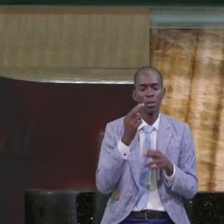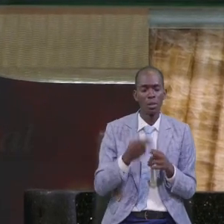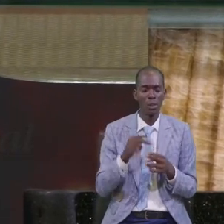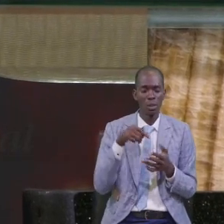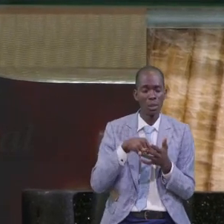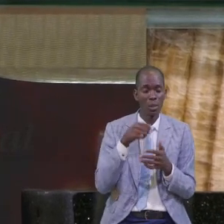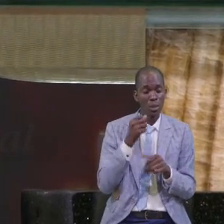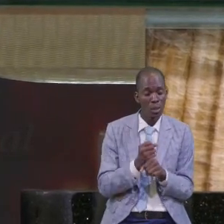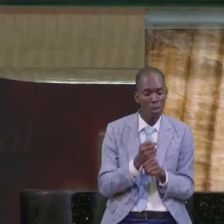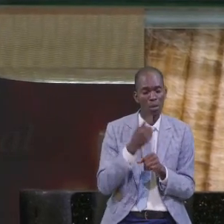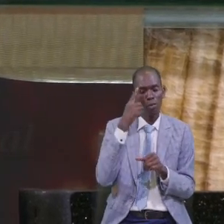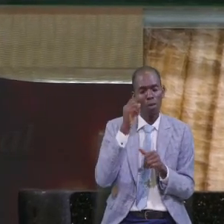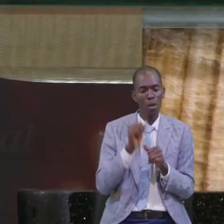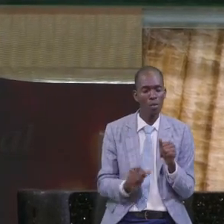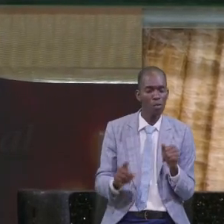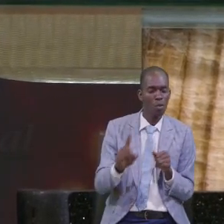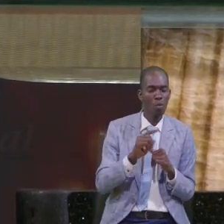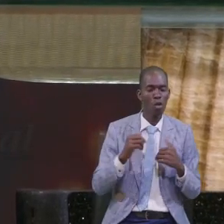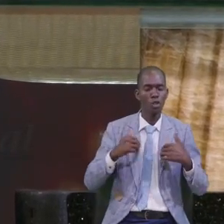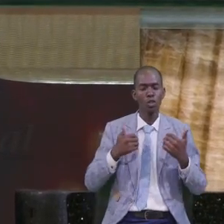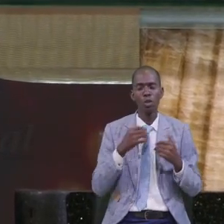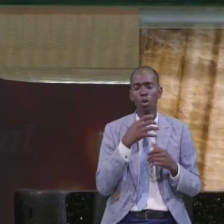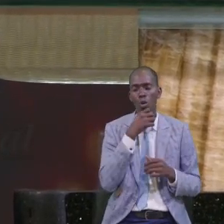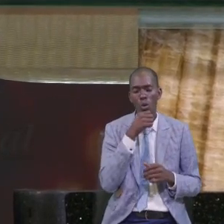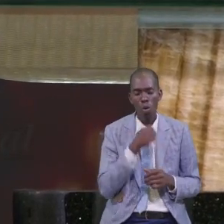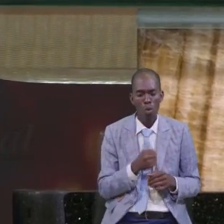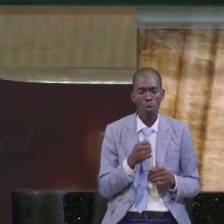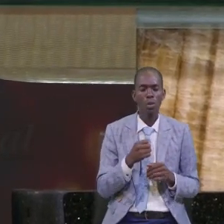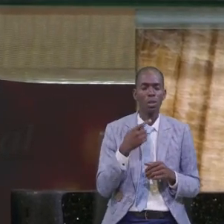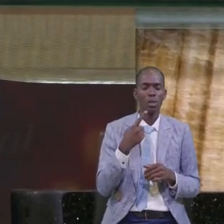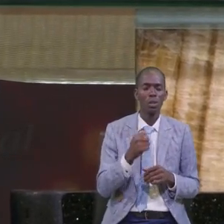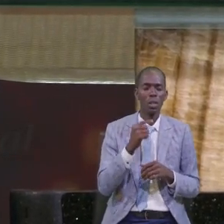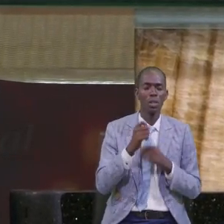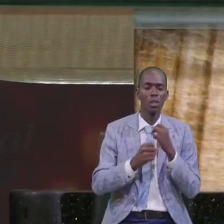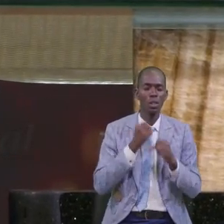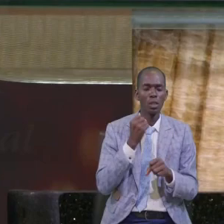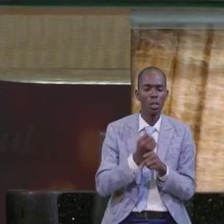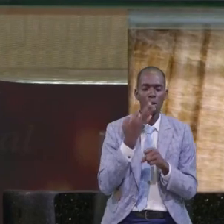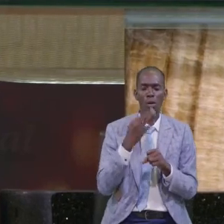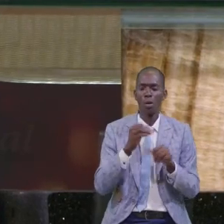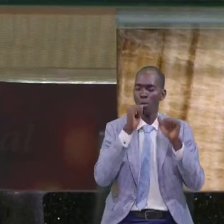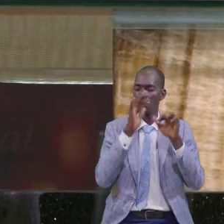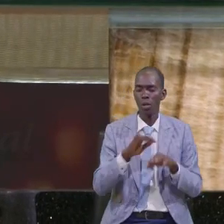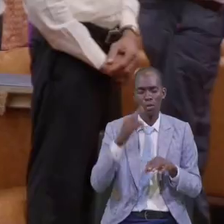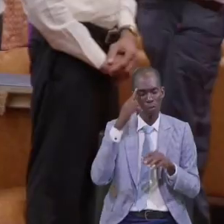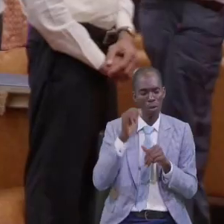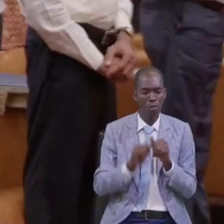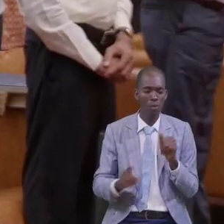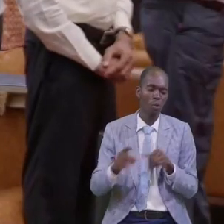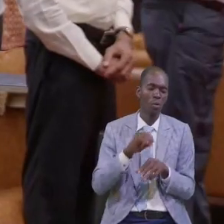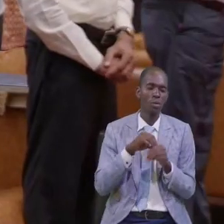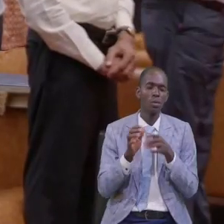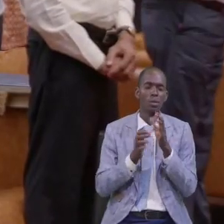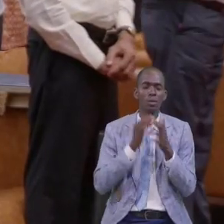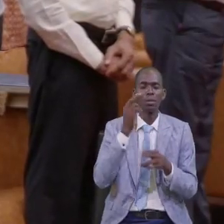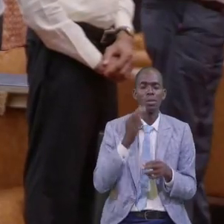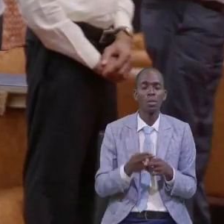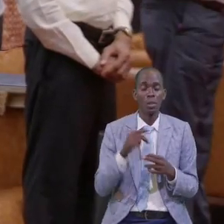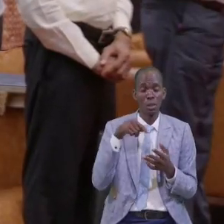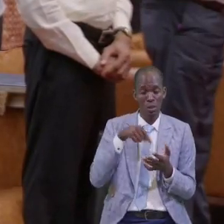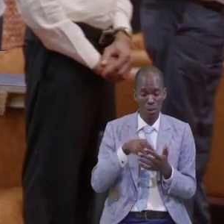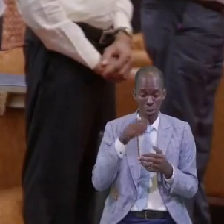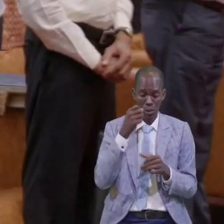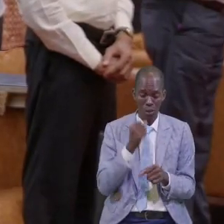year for everyone, young and old, a year of blessing for everyone. This